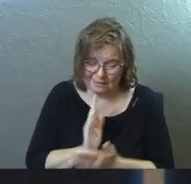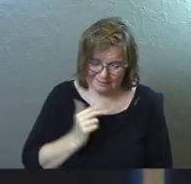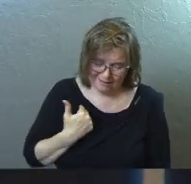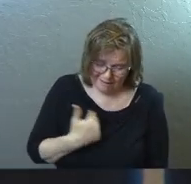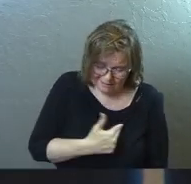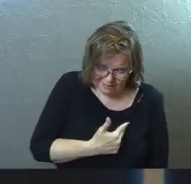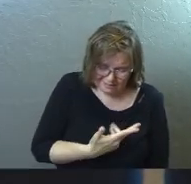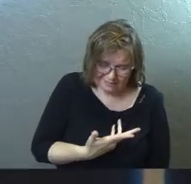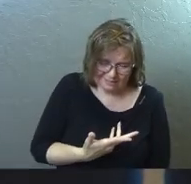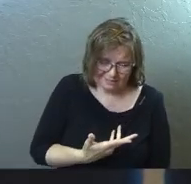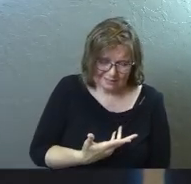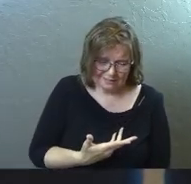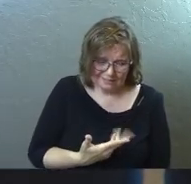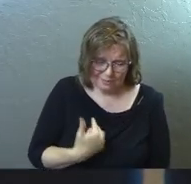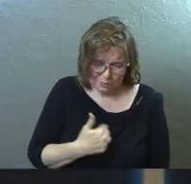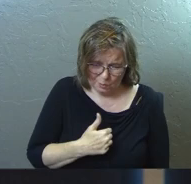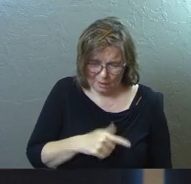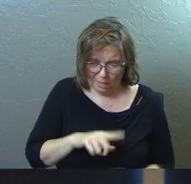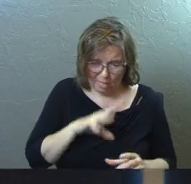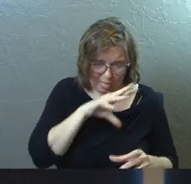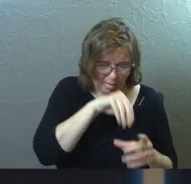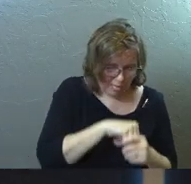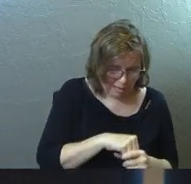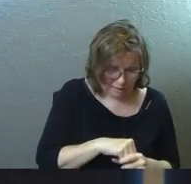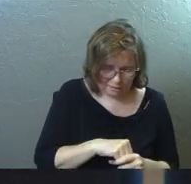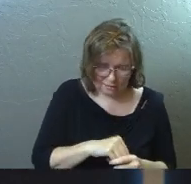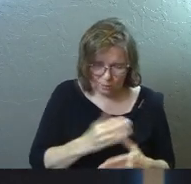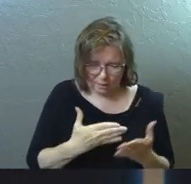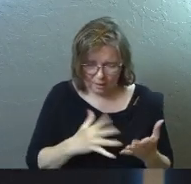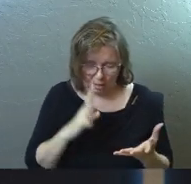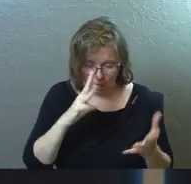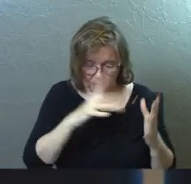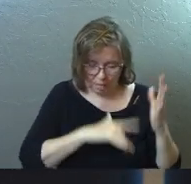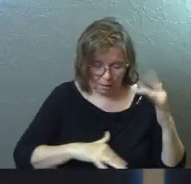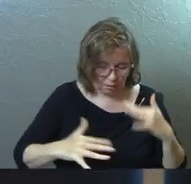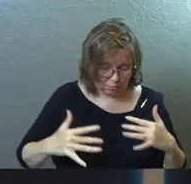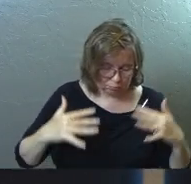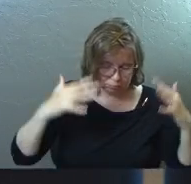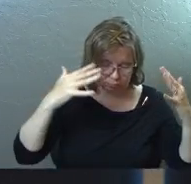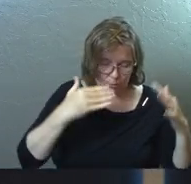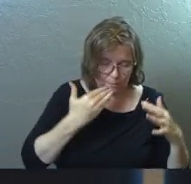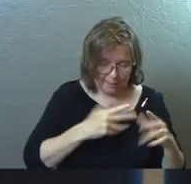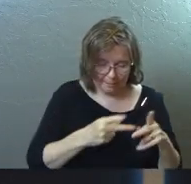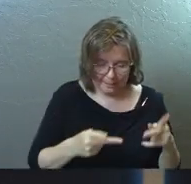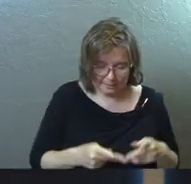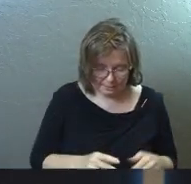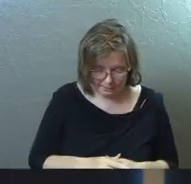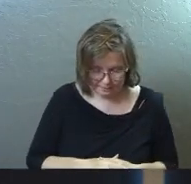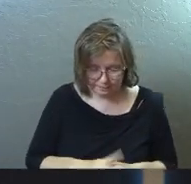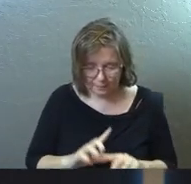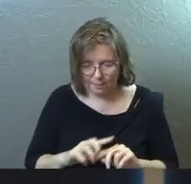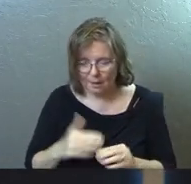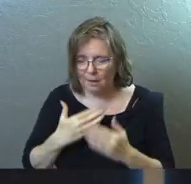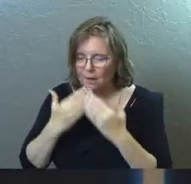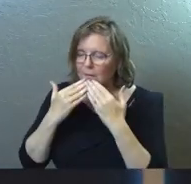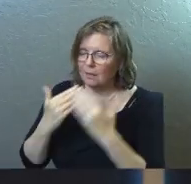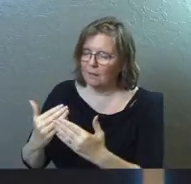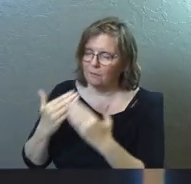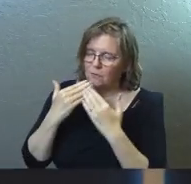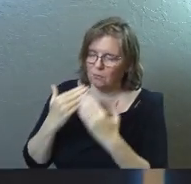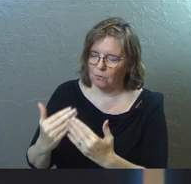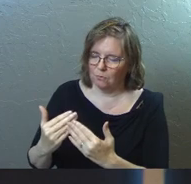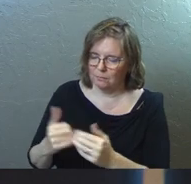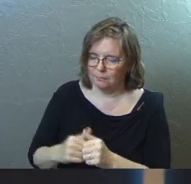us. We lean into them, God, and we let things get to just a bad place. But I'm so